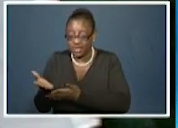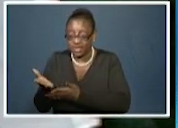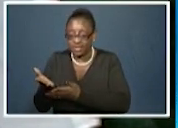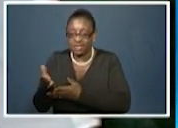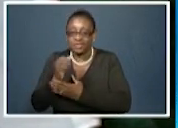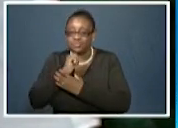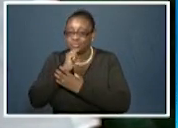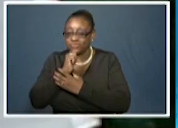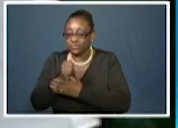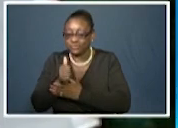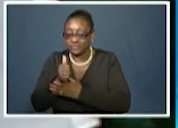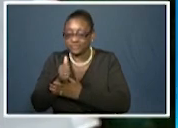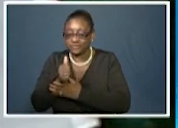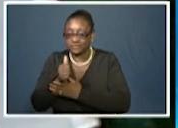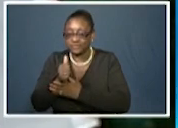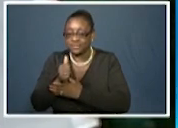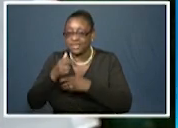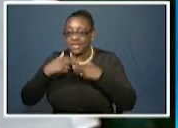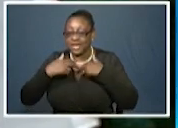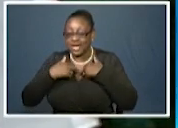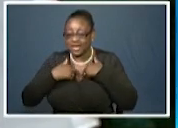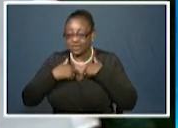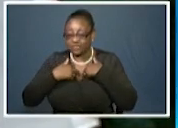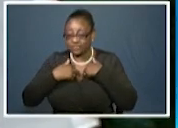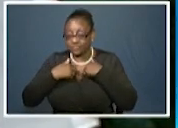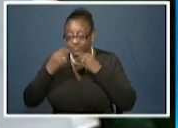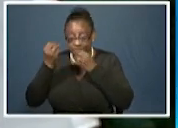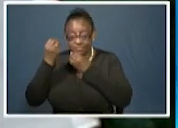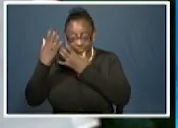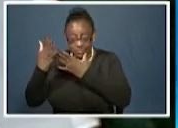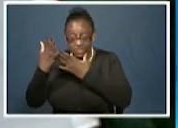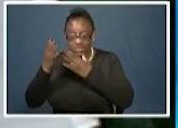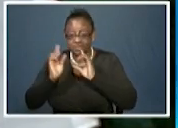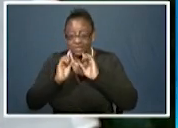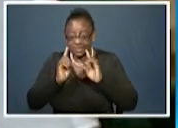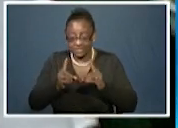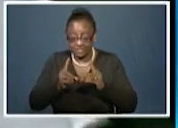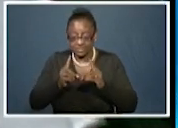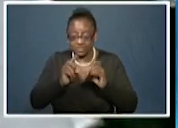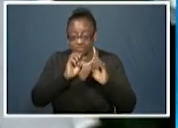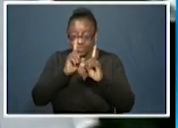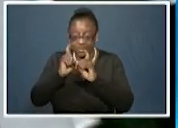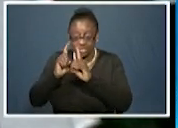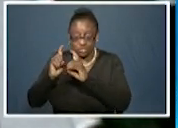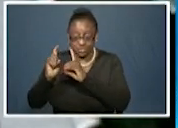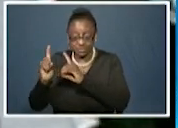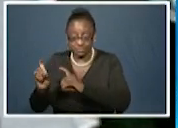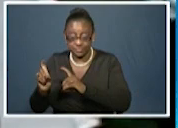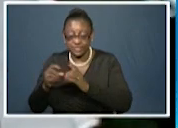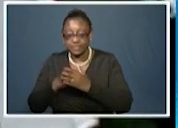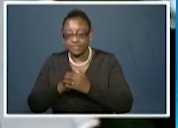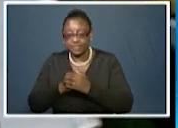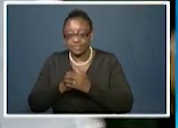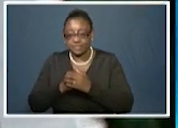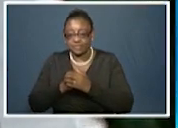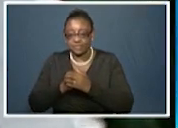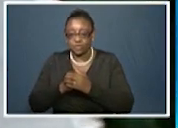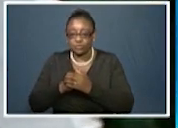not documents that answer the most important questions posed. To make an